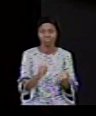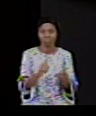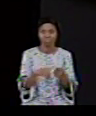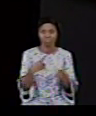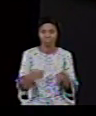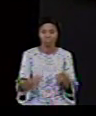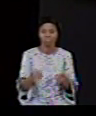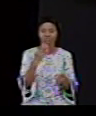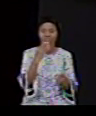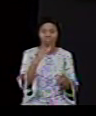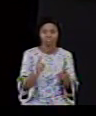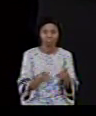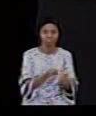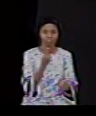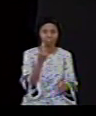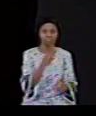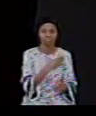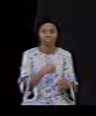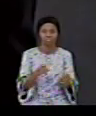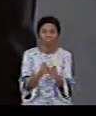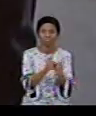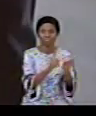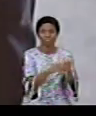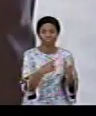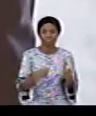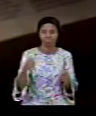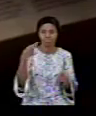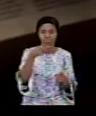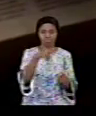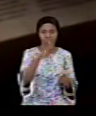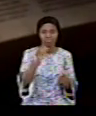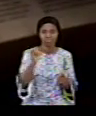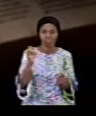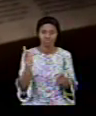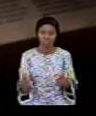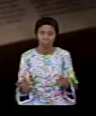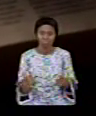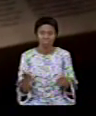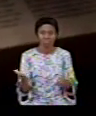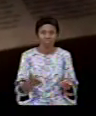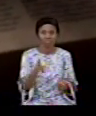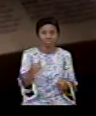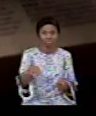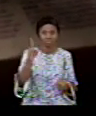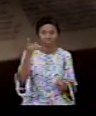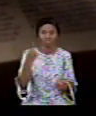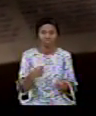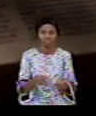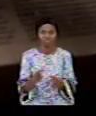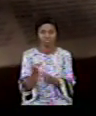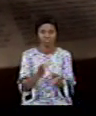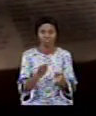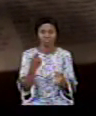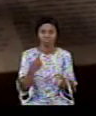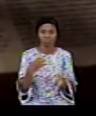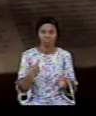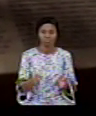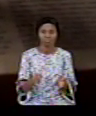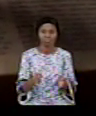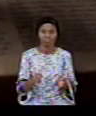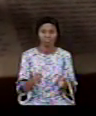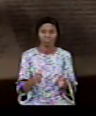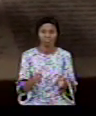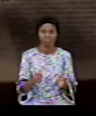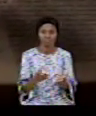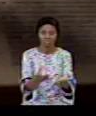to the Jew first and also to the Greek here you find the expression of the desire